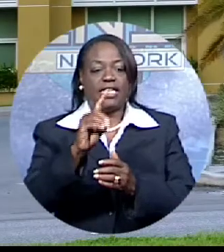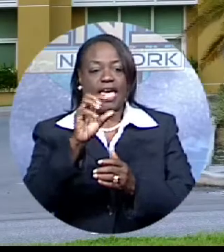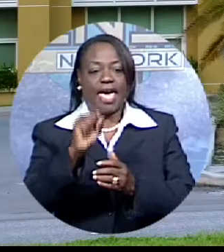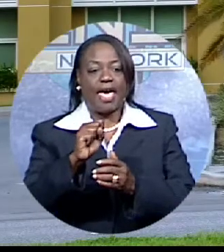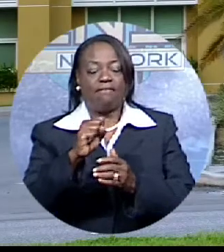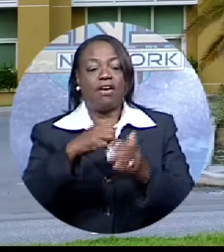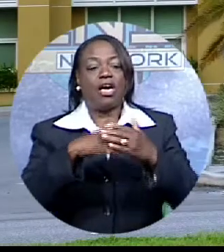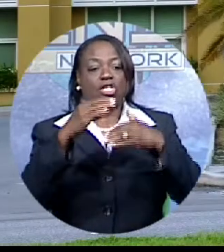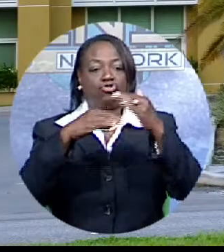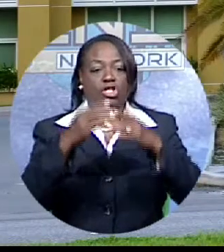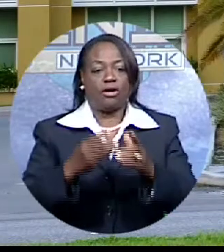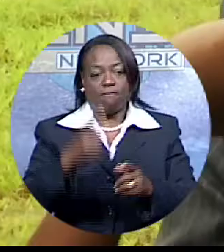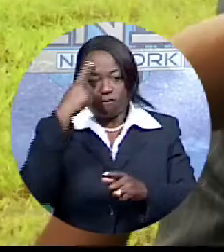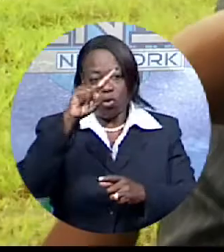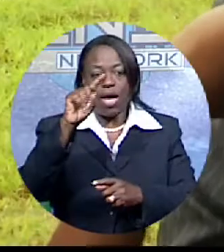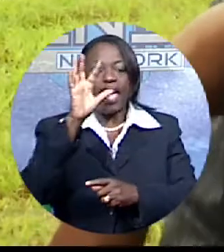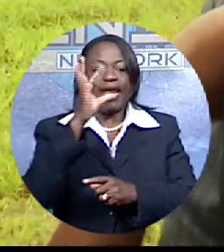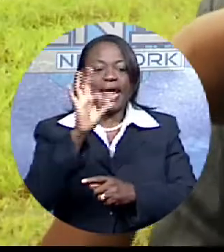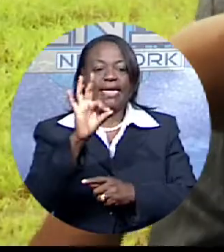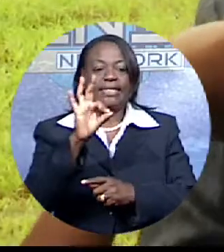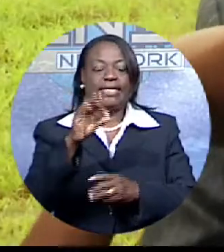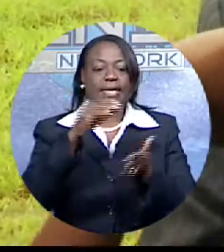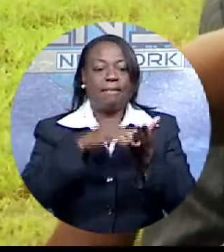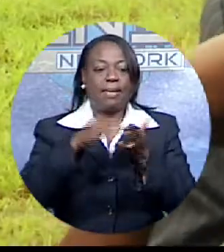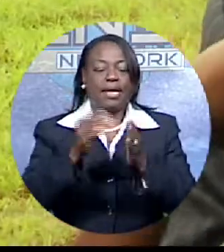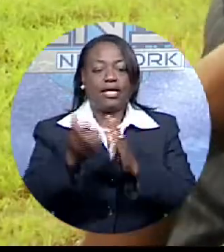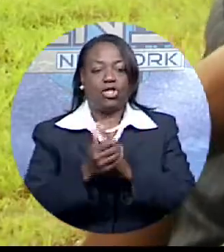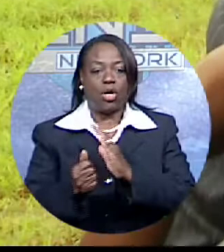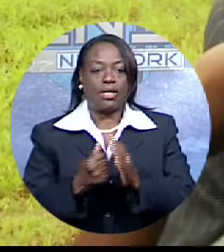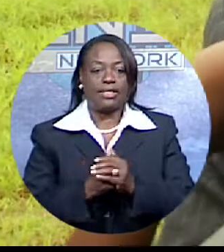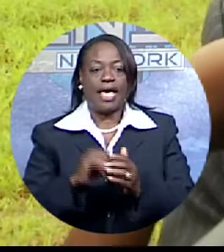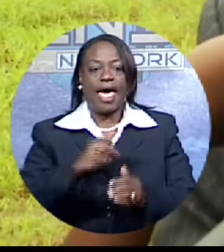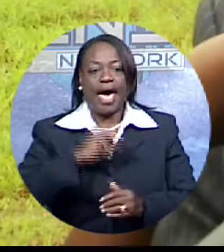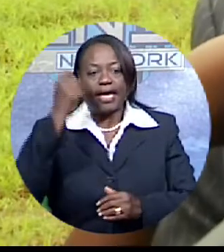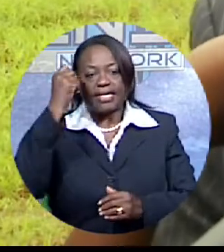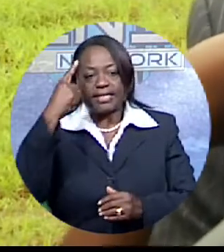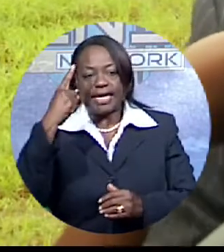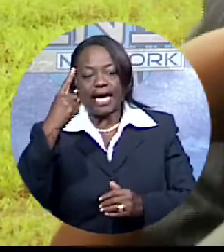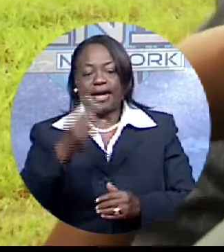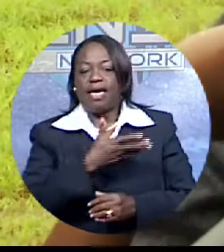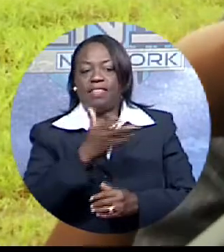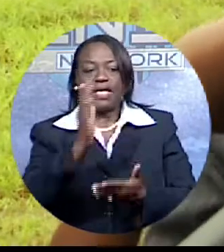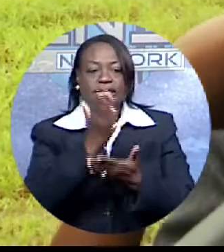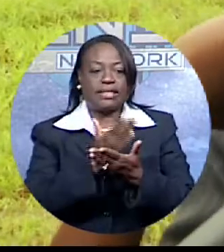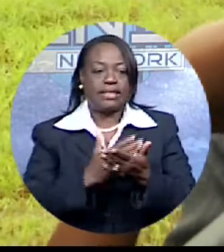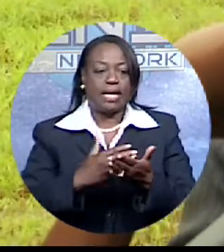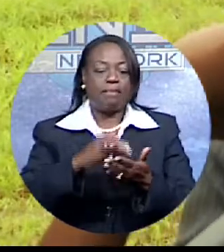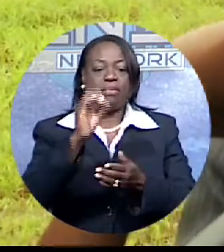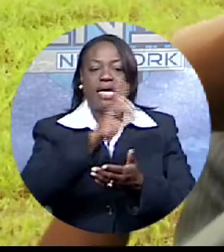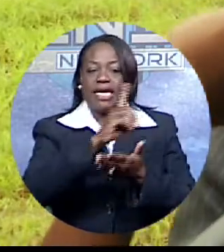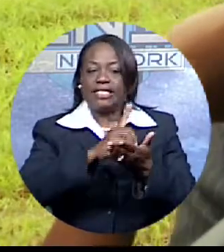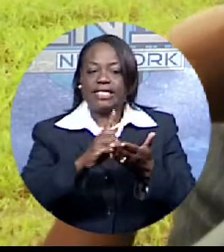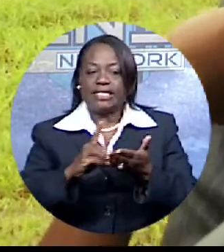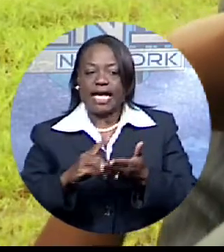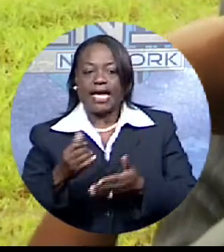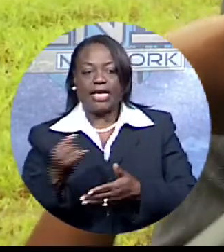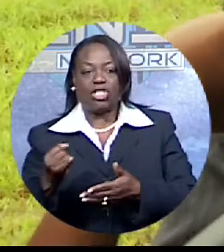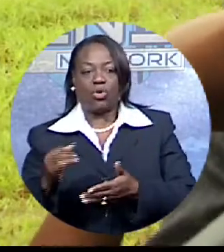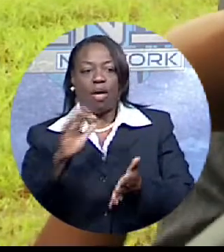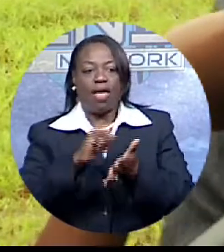some $19 million. Yes, I understand there are some design issues with that, and that too is being looked